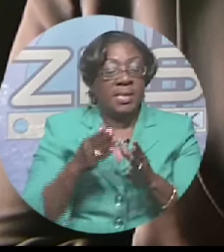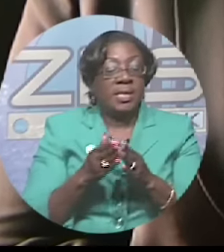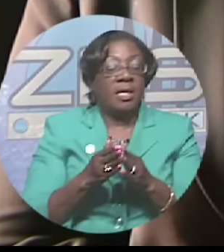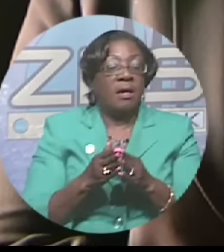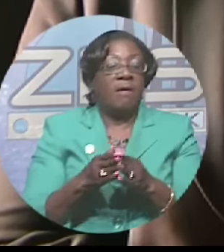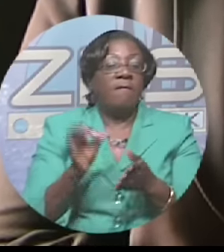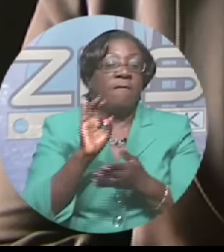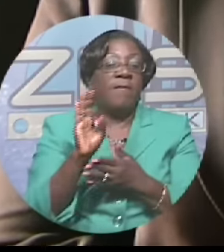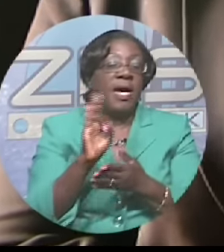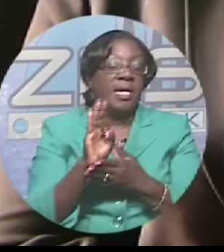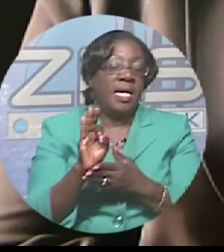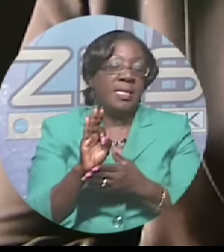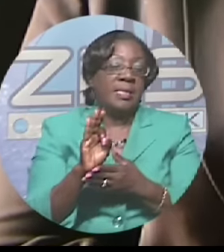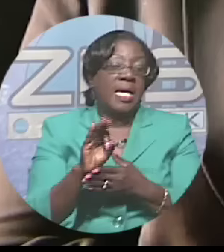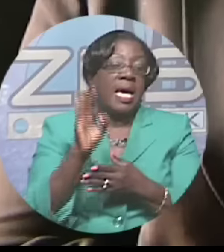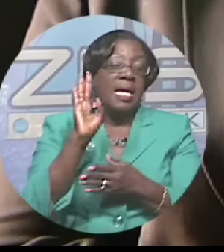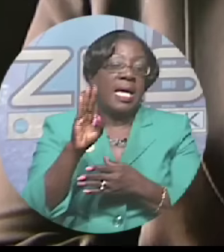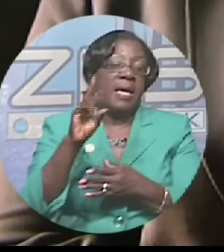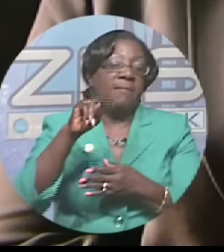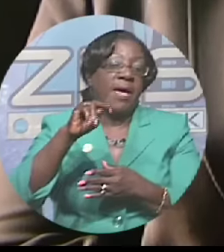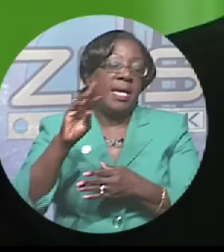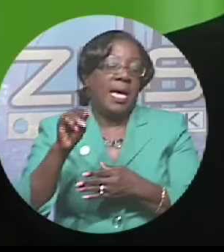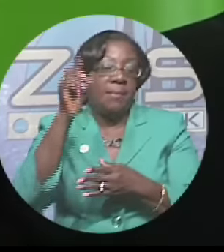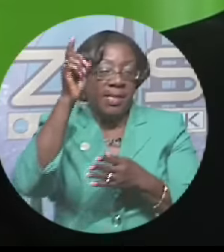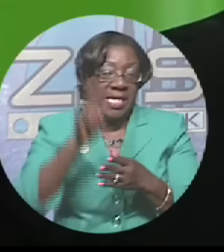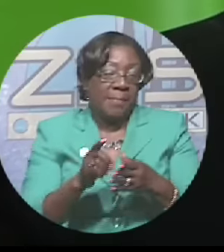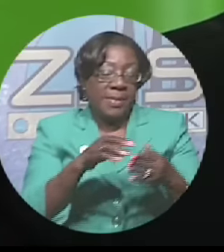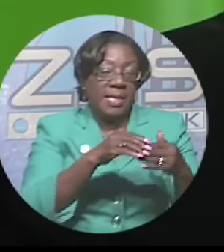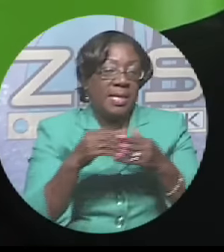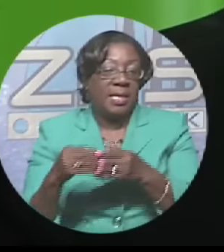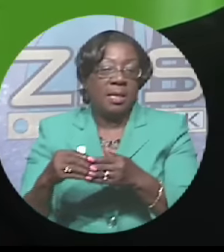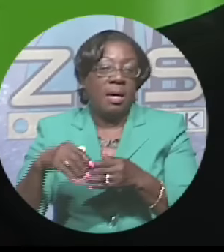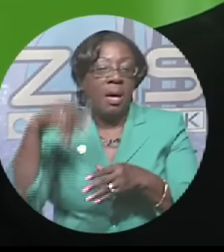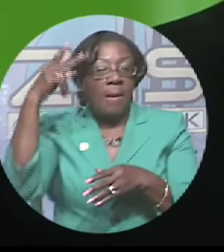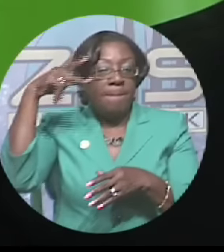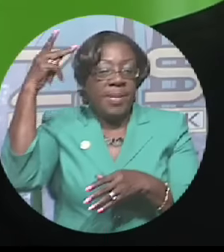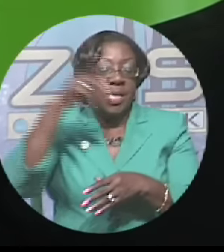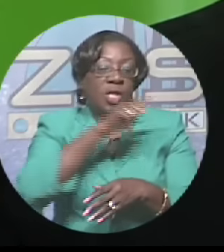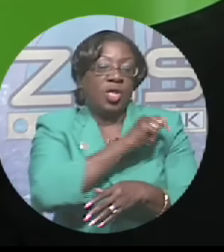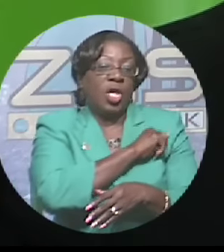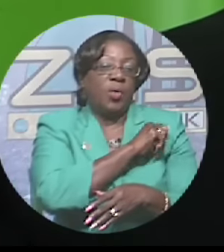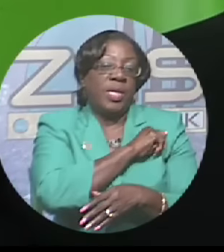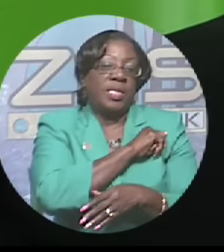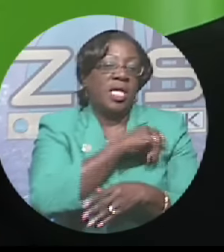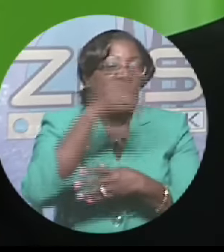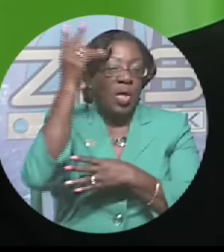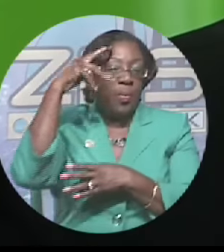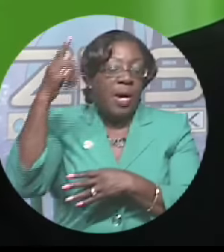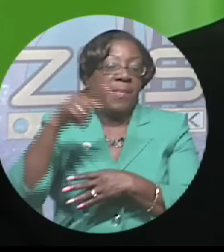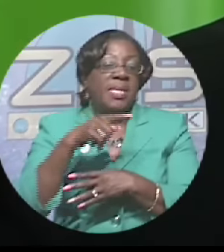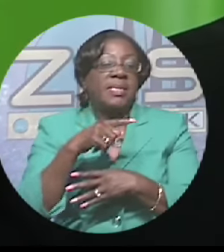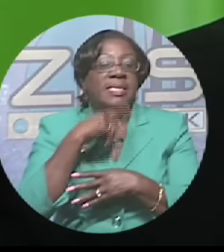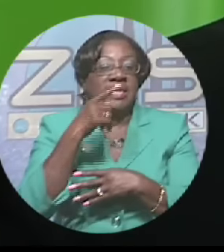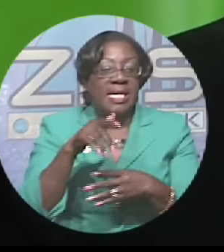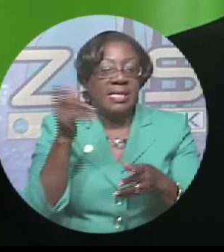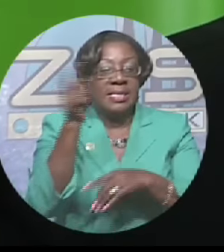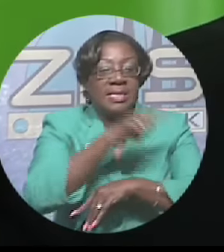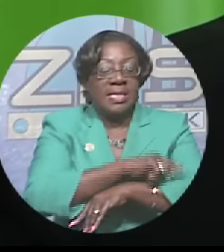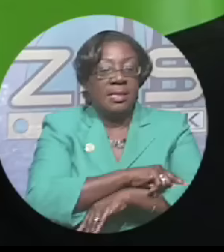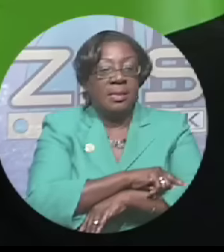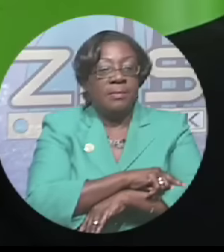Bahama, and FNM Deputy Leader, Peter Turnquest. The Prime Minister indicated today that